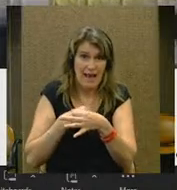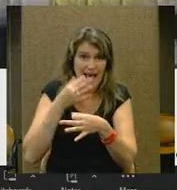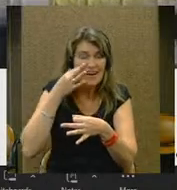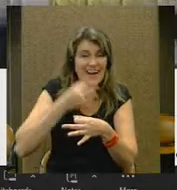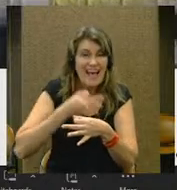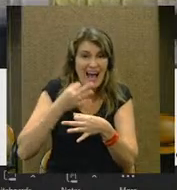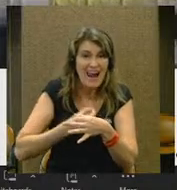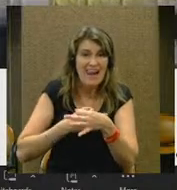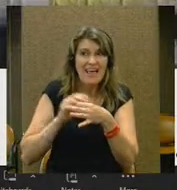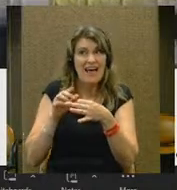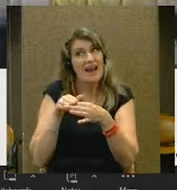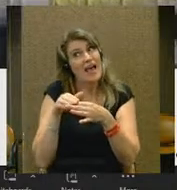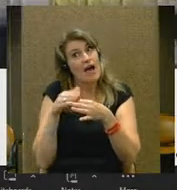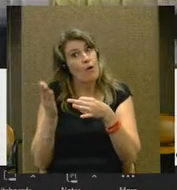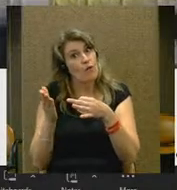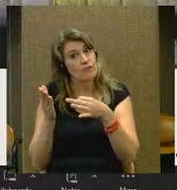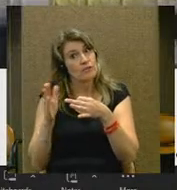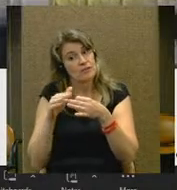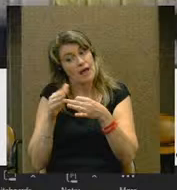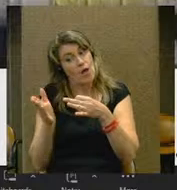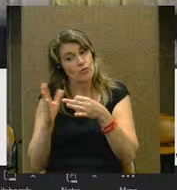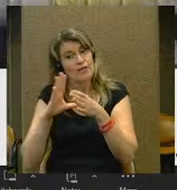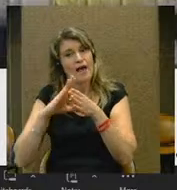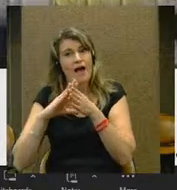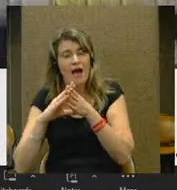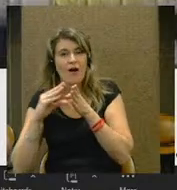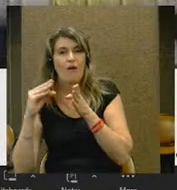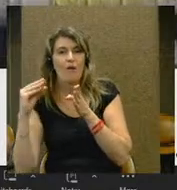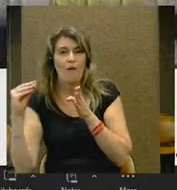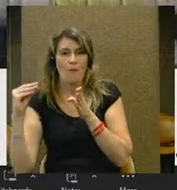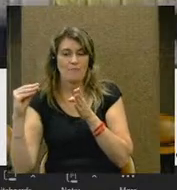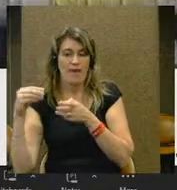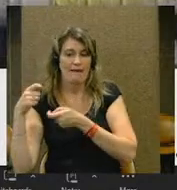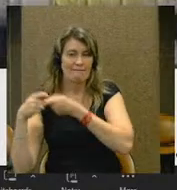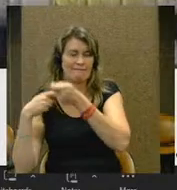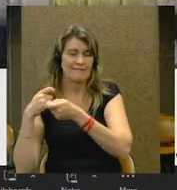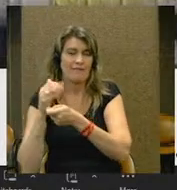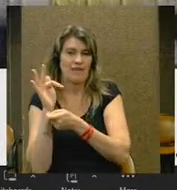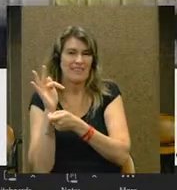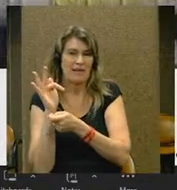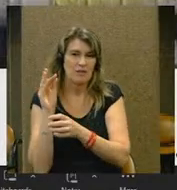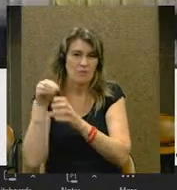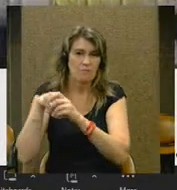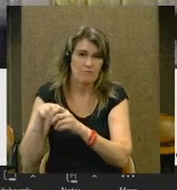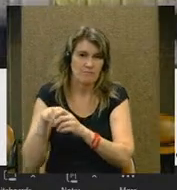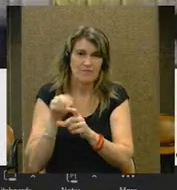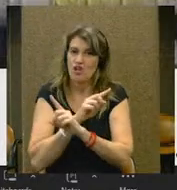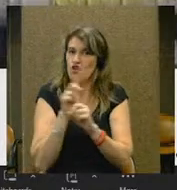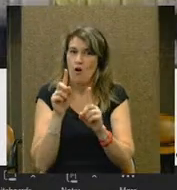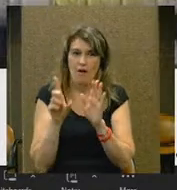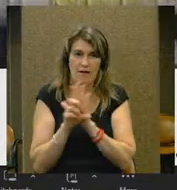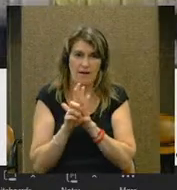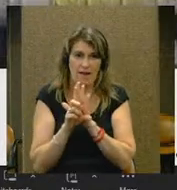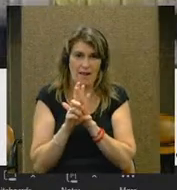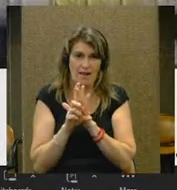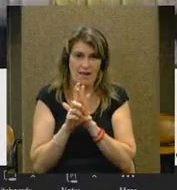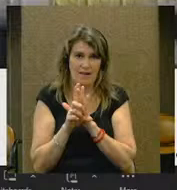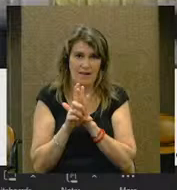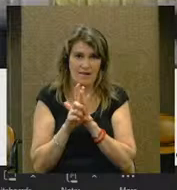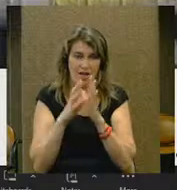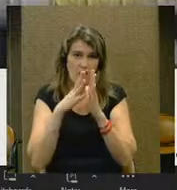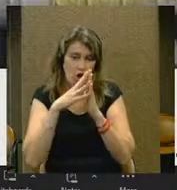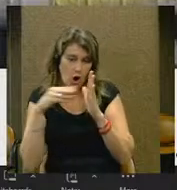has fentanyl, illegally manufactured fentanyl in it. And so you hear a lot about these counterfeit pills,